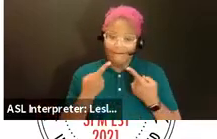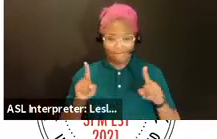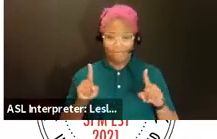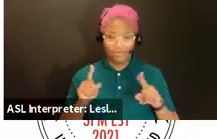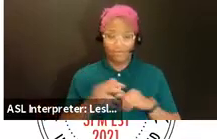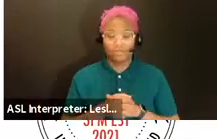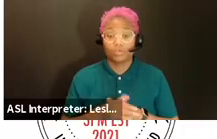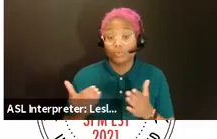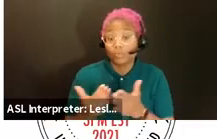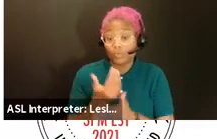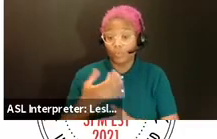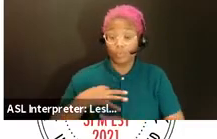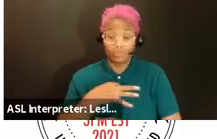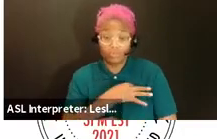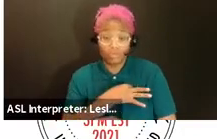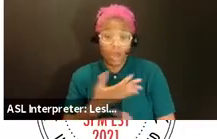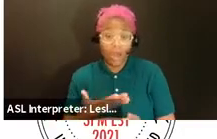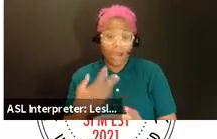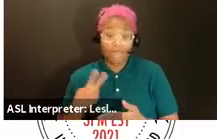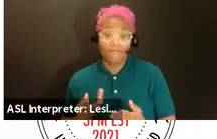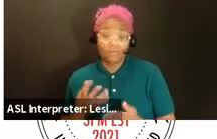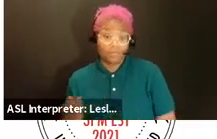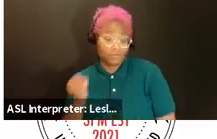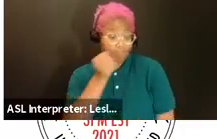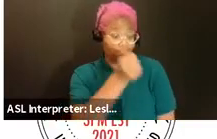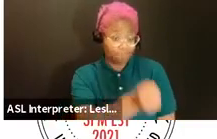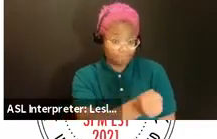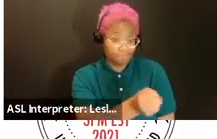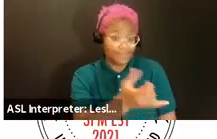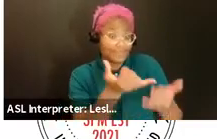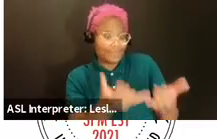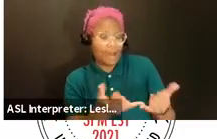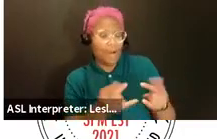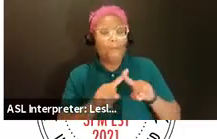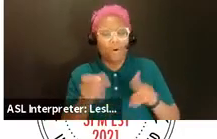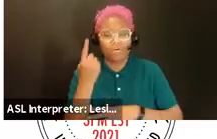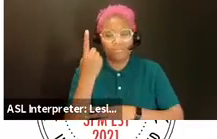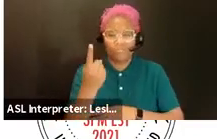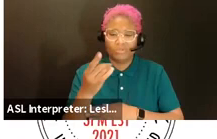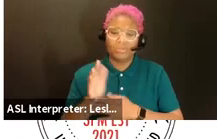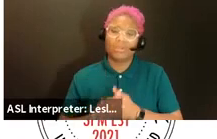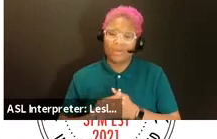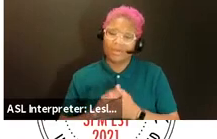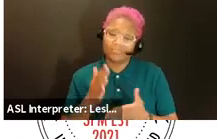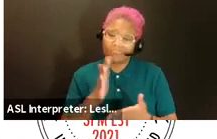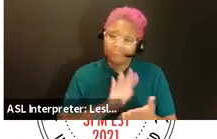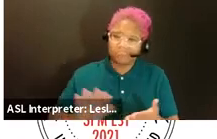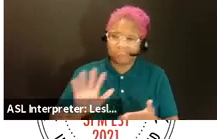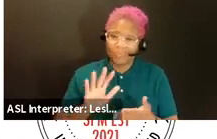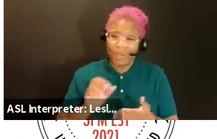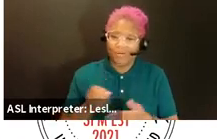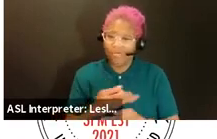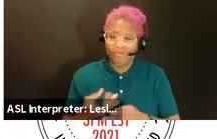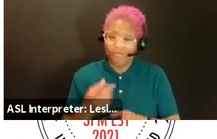new staff is being placed and trained now, but it'll be some months before consulates are back up to normal capacity. And by